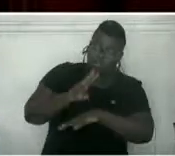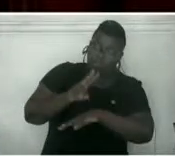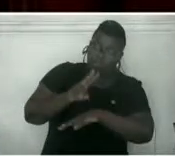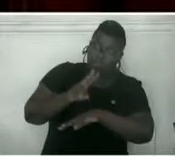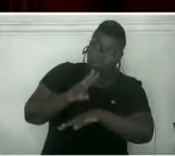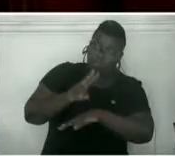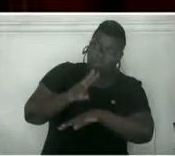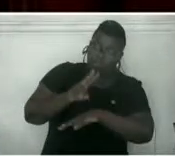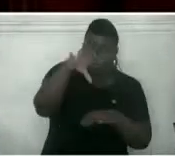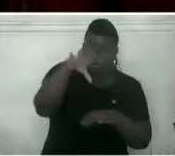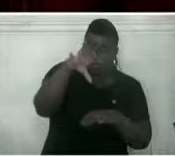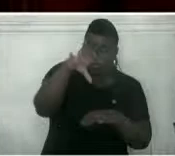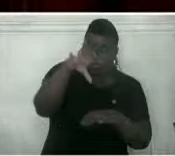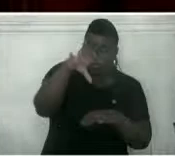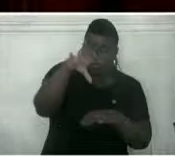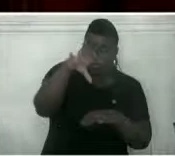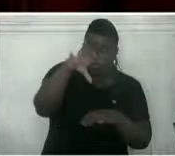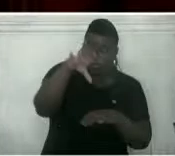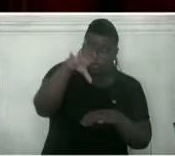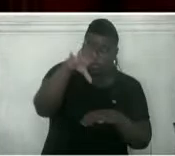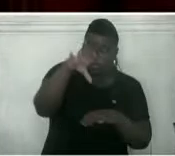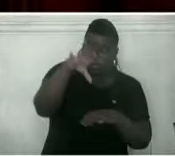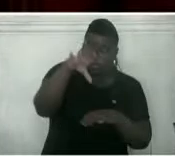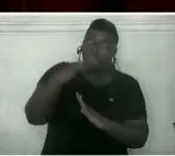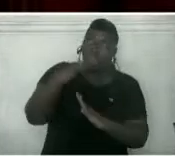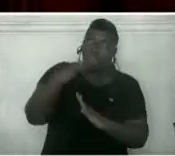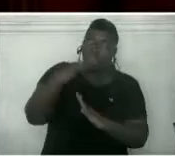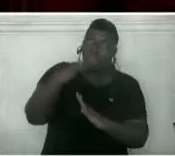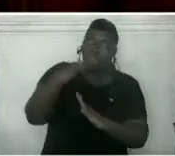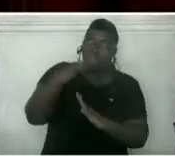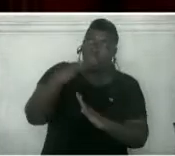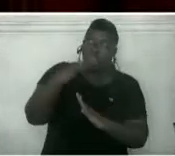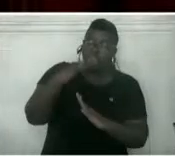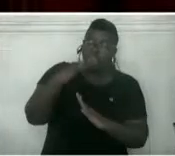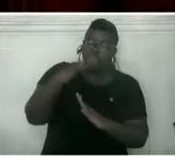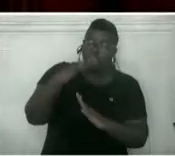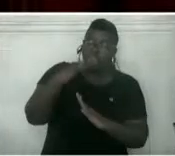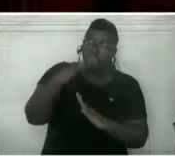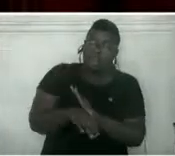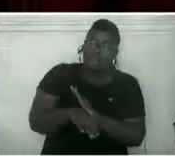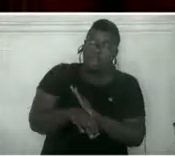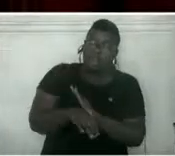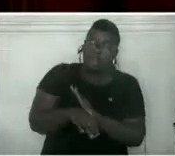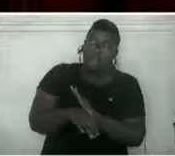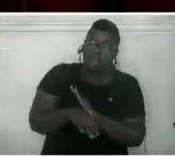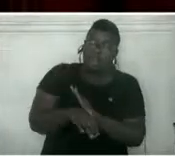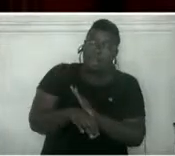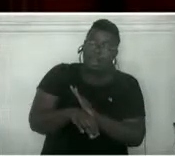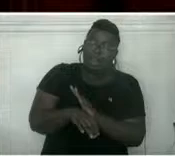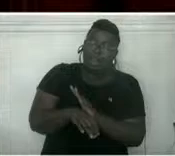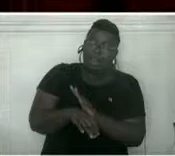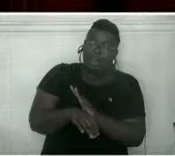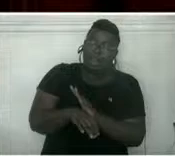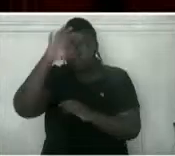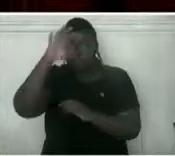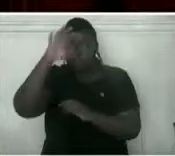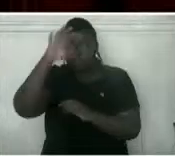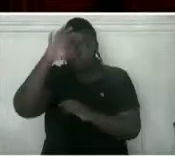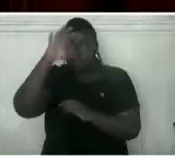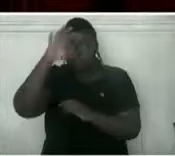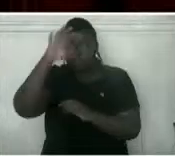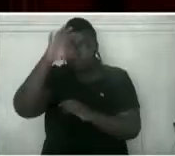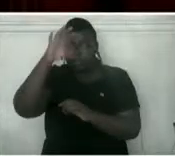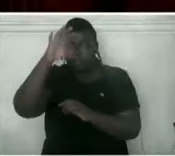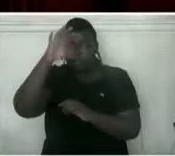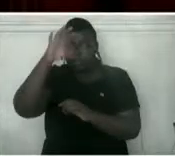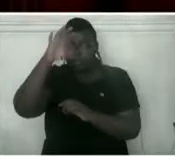stations, especially the top 20 high crime police stations in the province. The